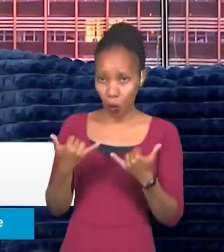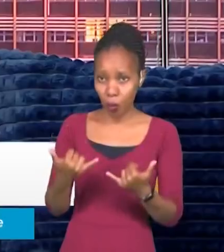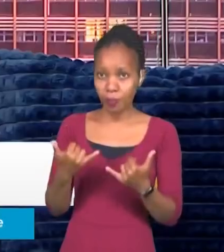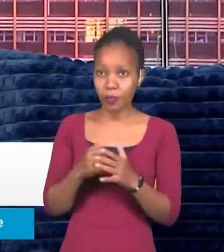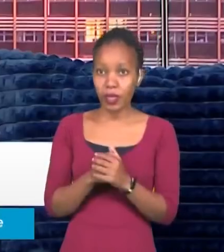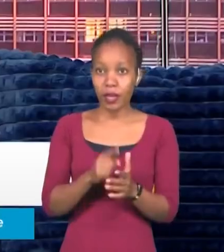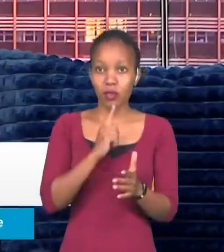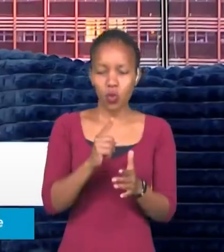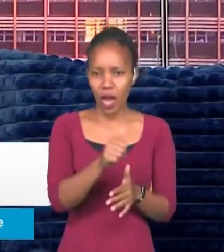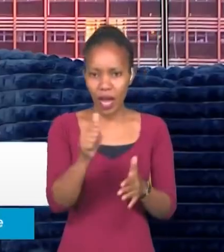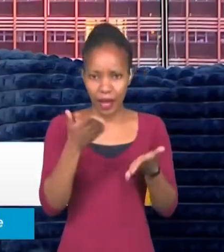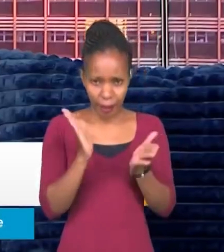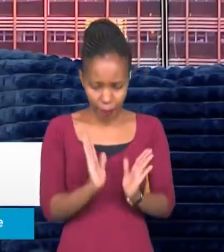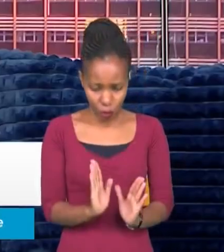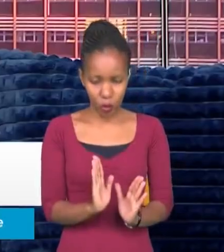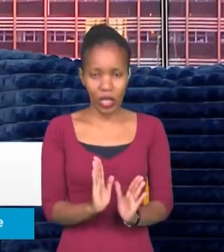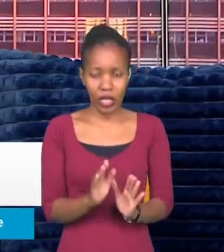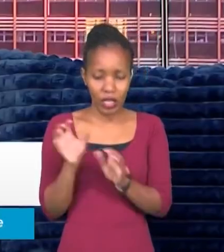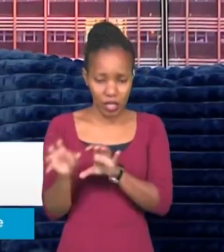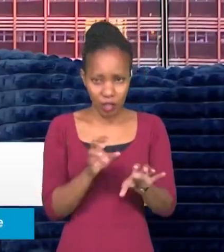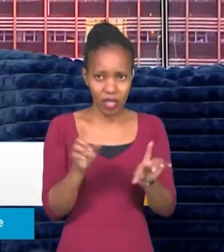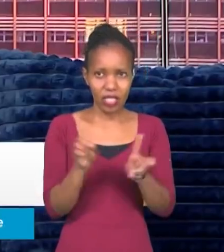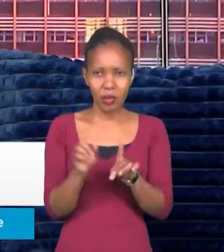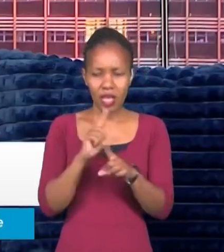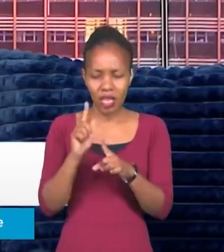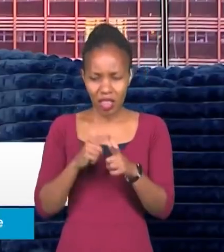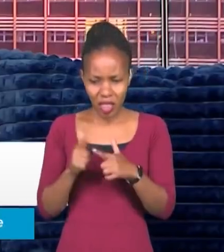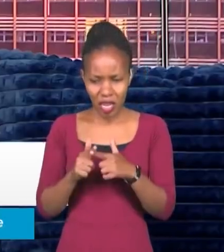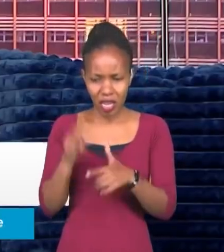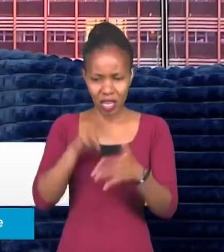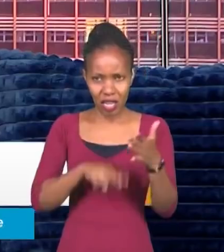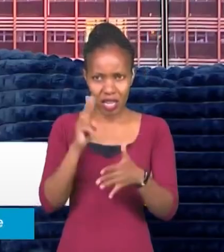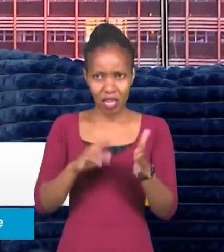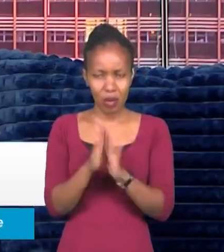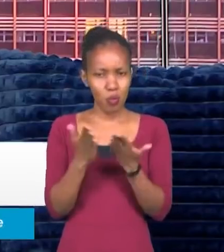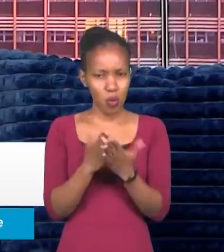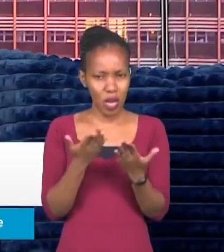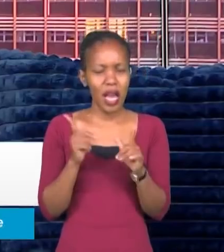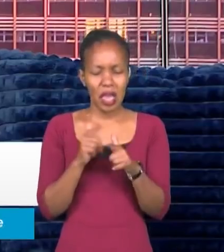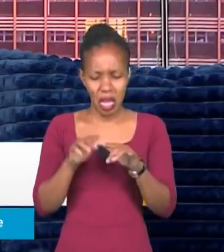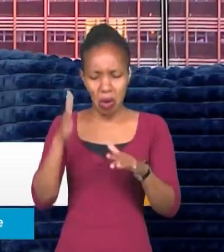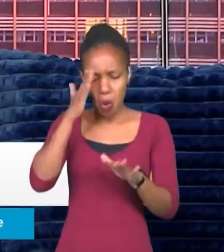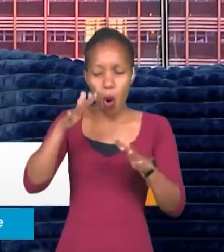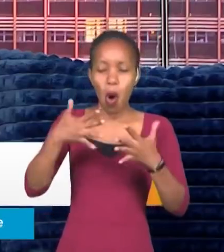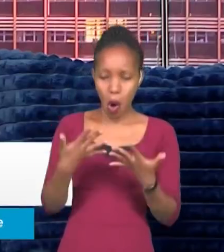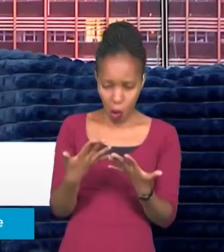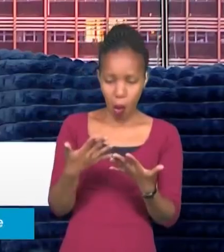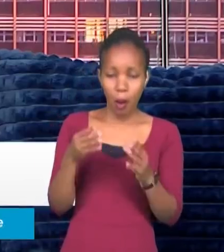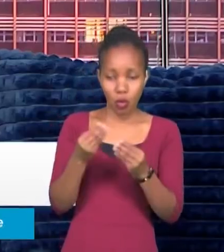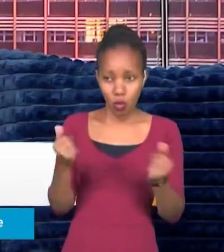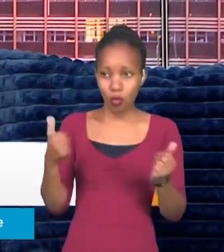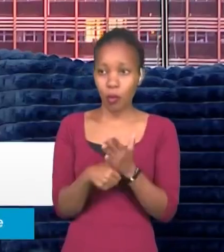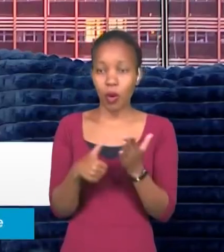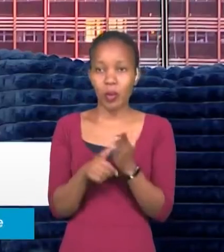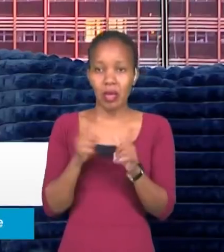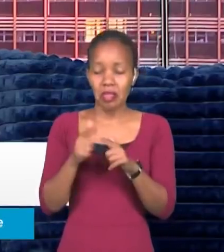Yeah, yeah. So someone else is going through that and they read that, they will know, oh, this is how I navigate through this. Yeah, yeah, and I don't let it make me maybe